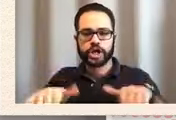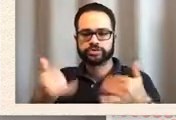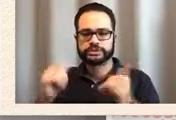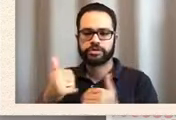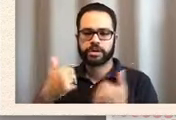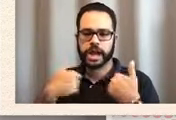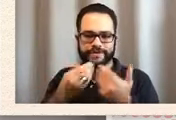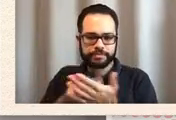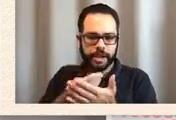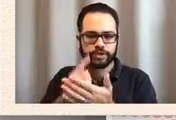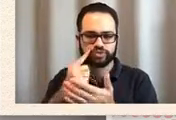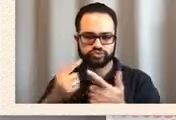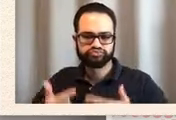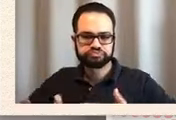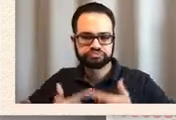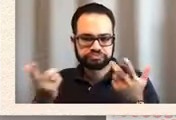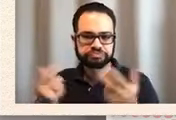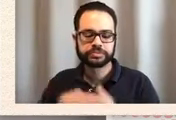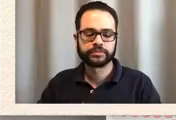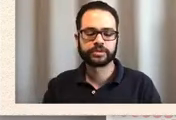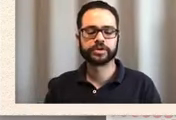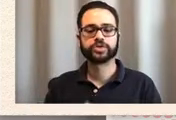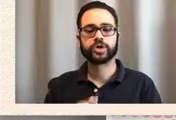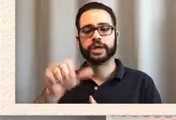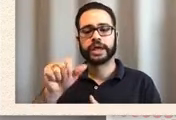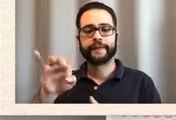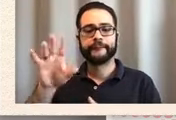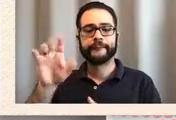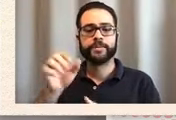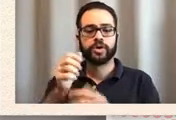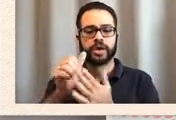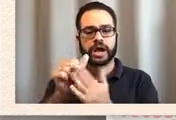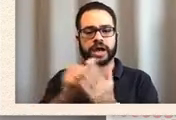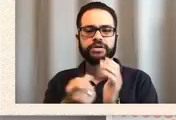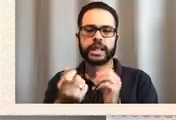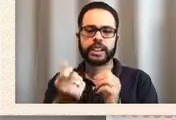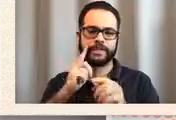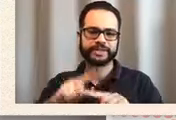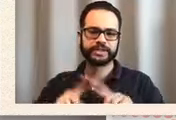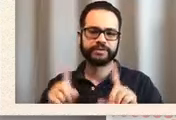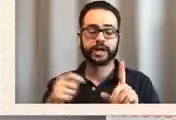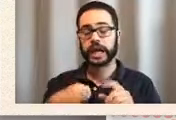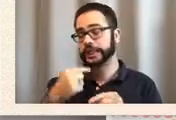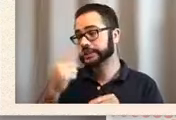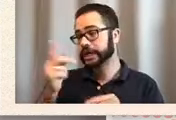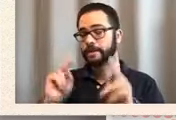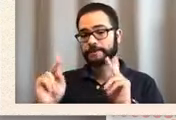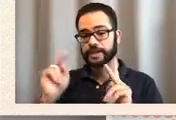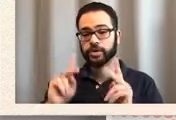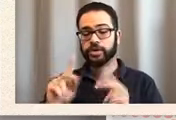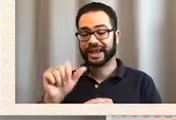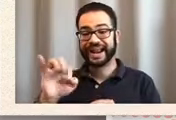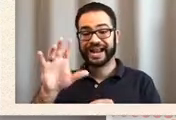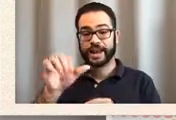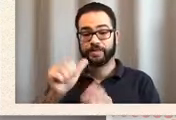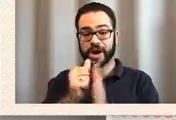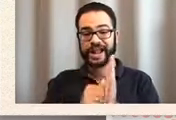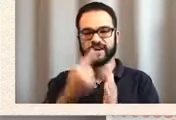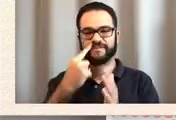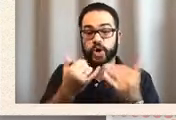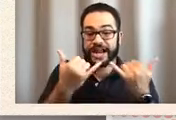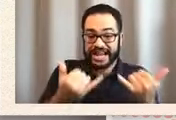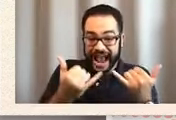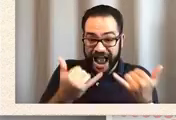so ABLE accounts are a little bit different. It's kind of I tell people ABLE accounts are the here and now. If I want to start putting in $50 a